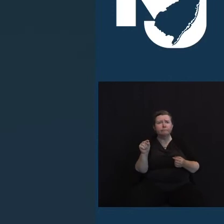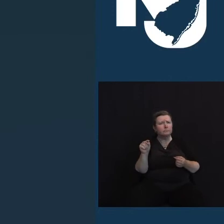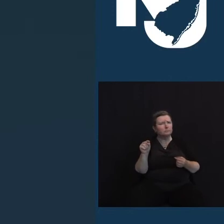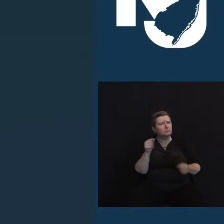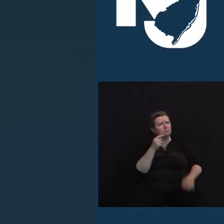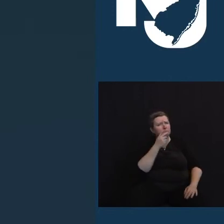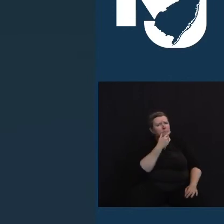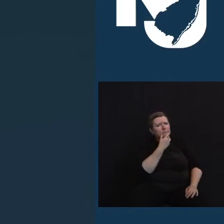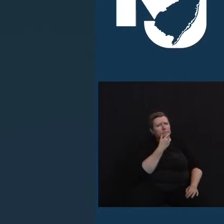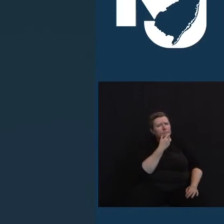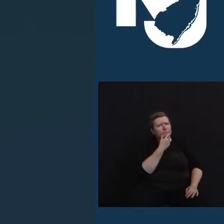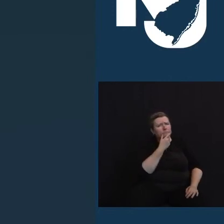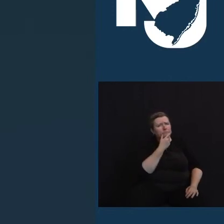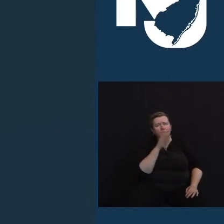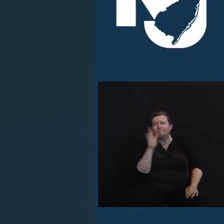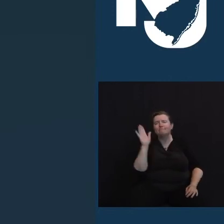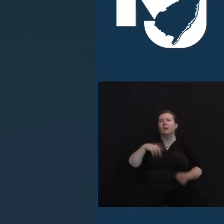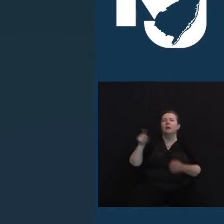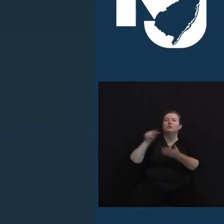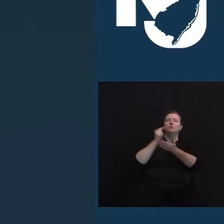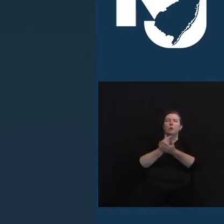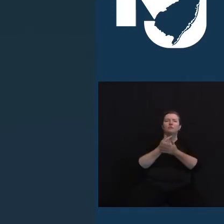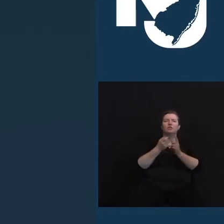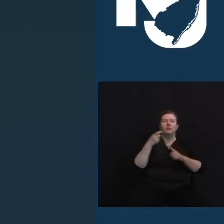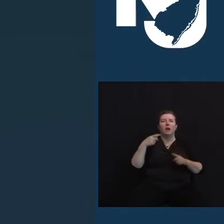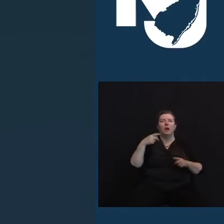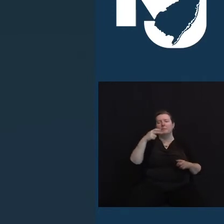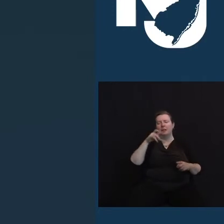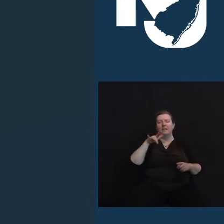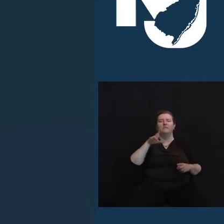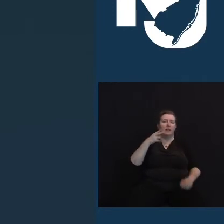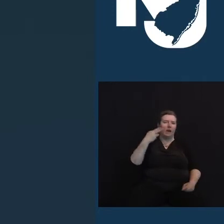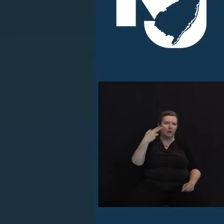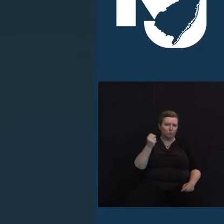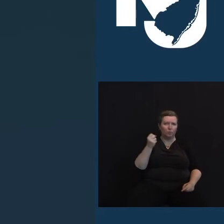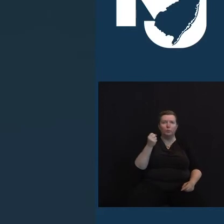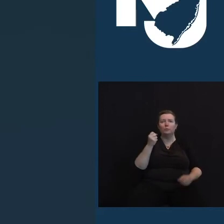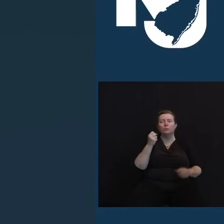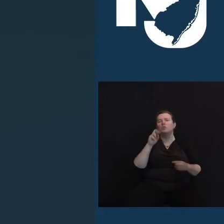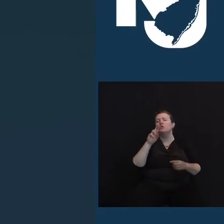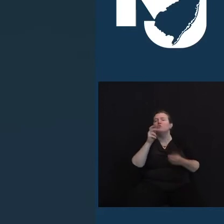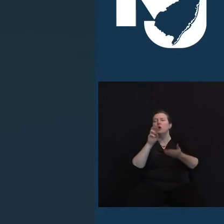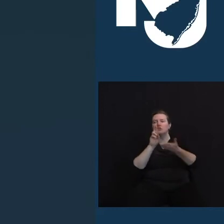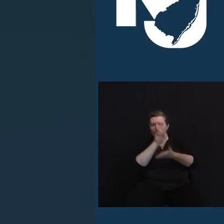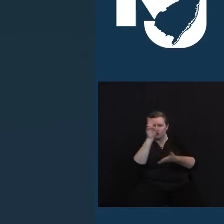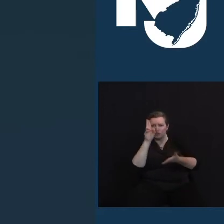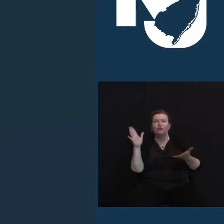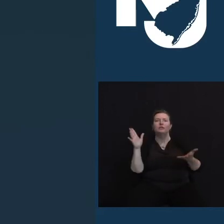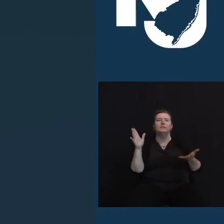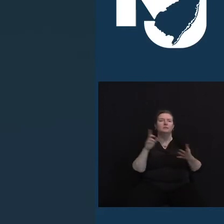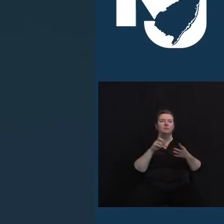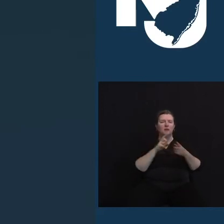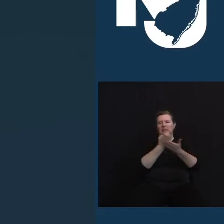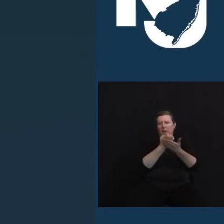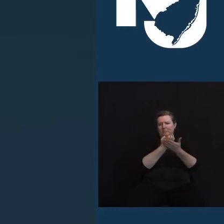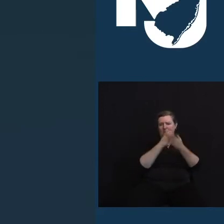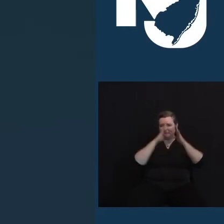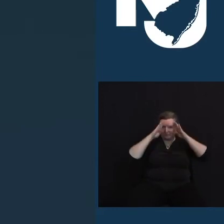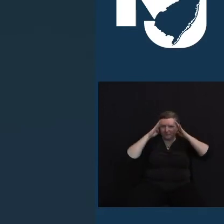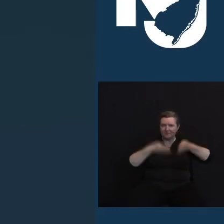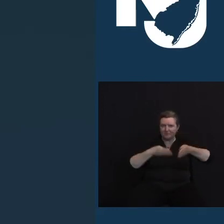Patty was a graduate of South Plainfield High and Rutgers University. She earned a degree there in economics. She dedicated her career to public